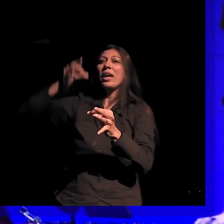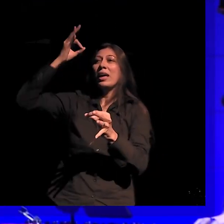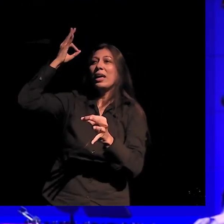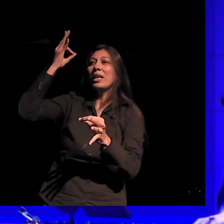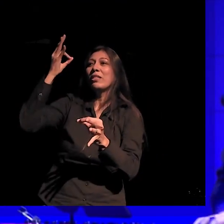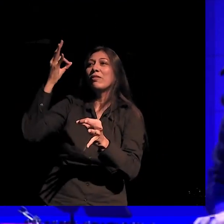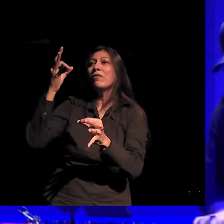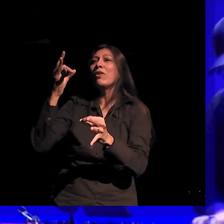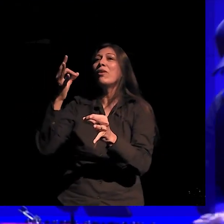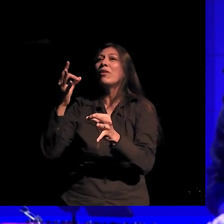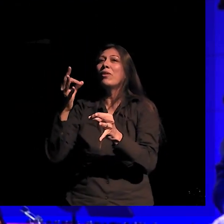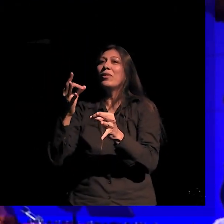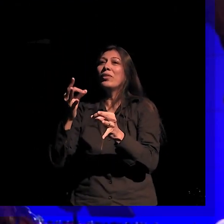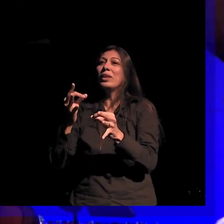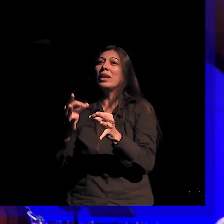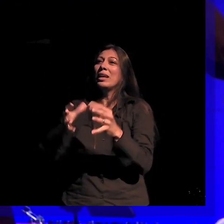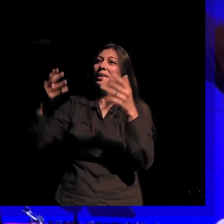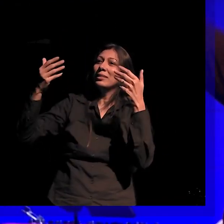your